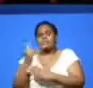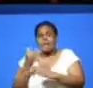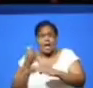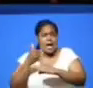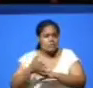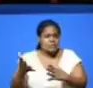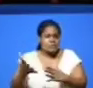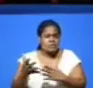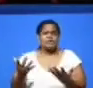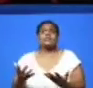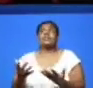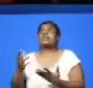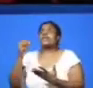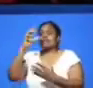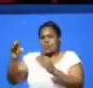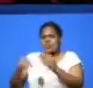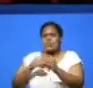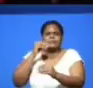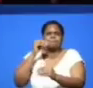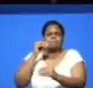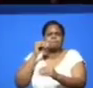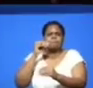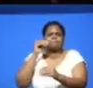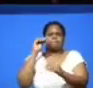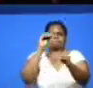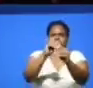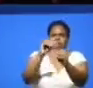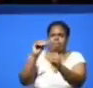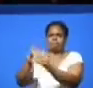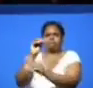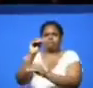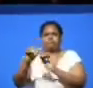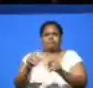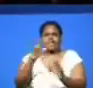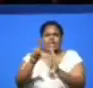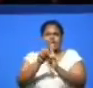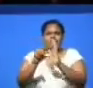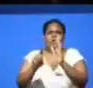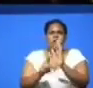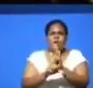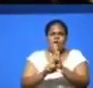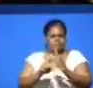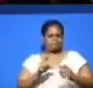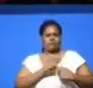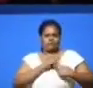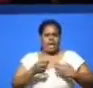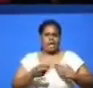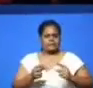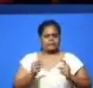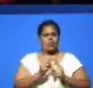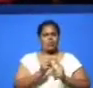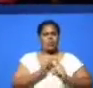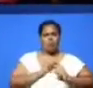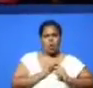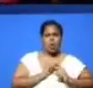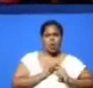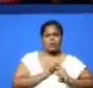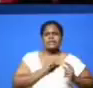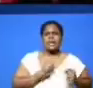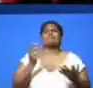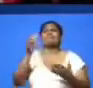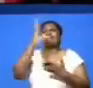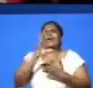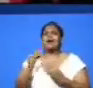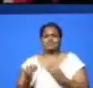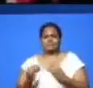I'll put my law in their inward parts. I'll write it in their hearts. This is God speaking. I'll